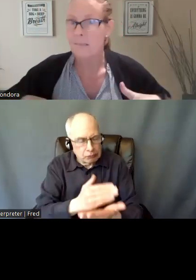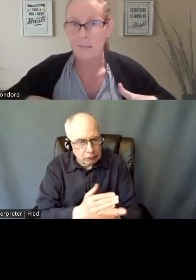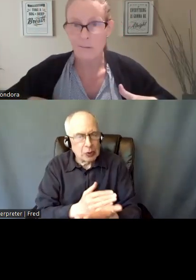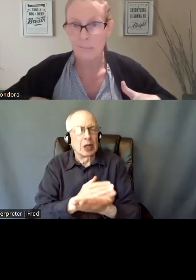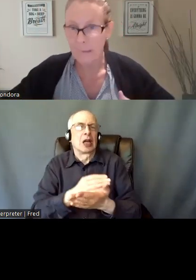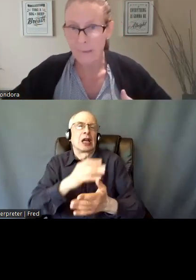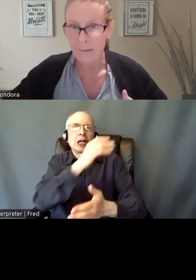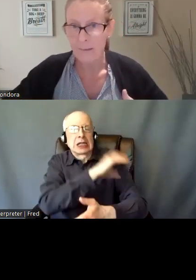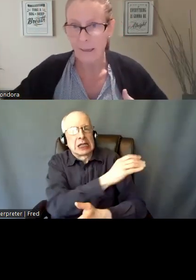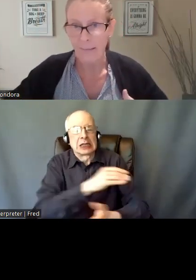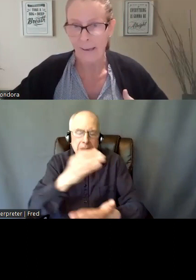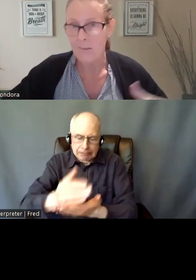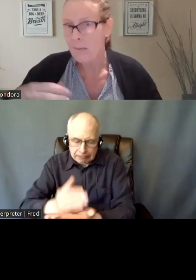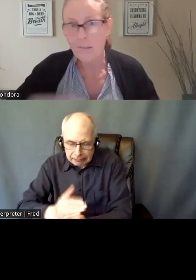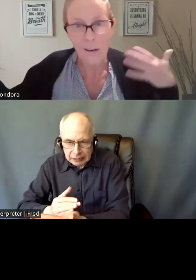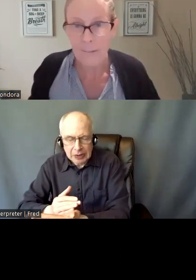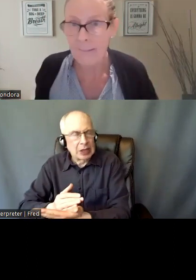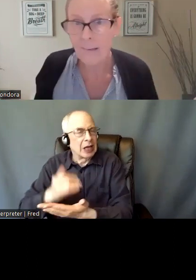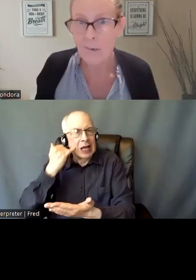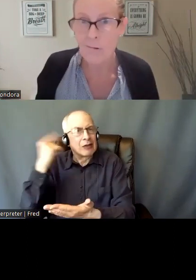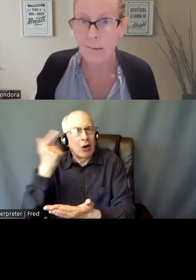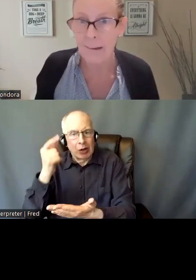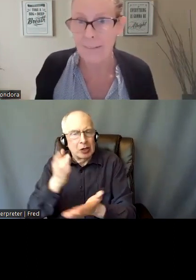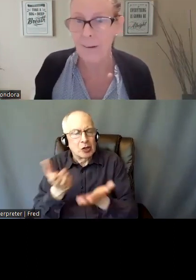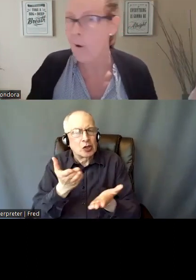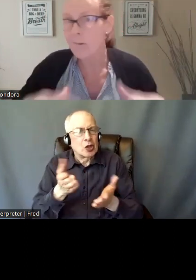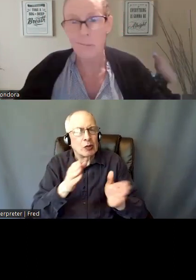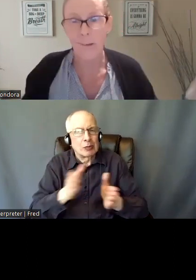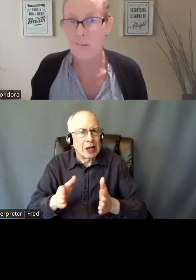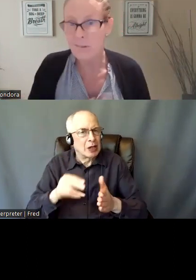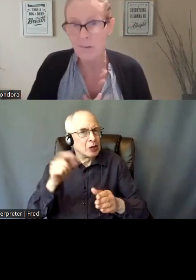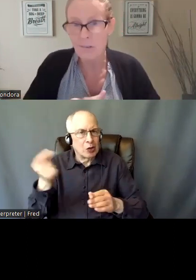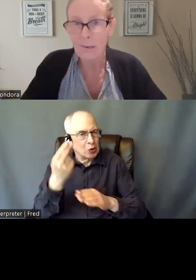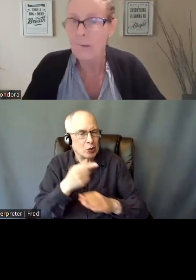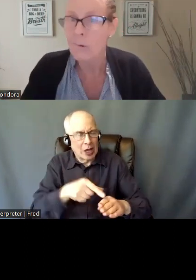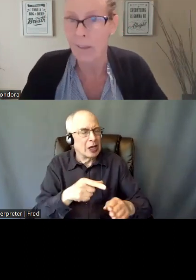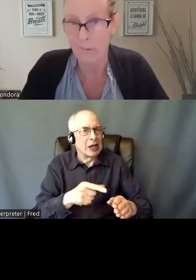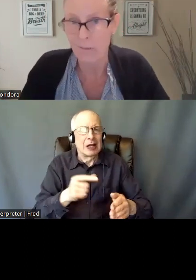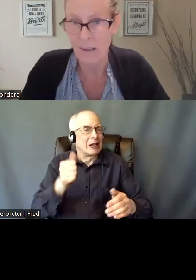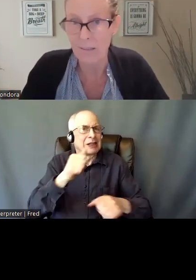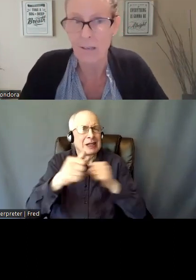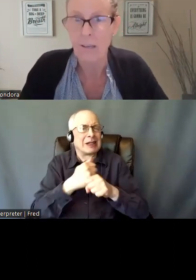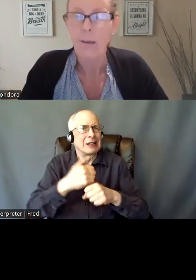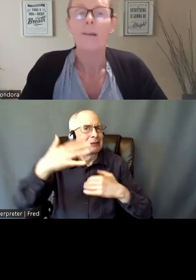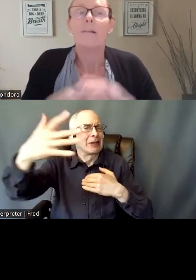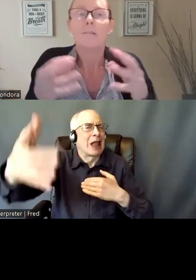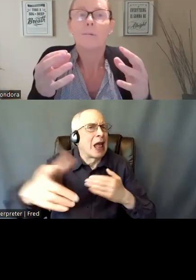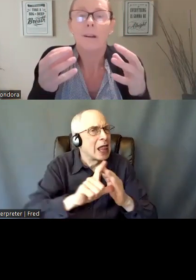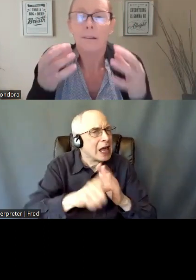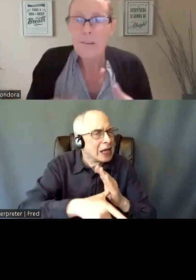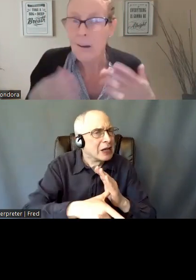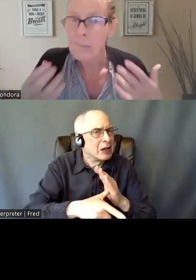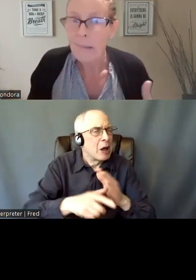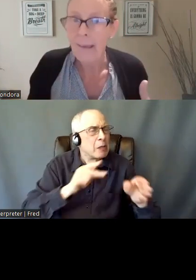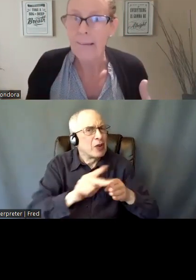plans continue to read like that, chances are 10 years from now, all those professionals are still going to be doing all those things. So